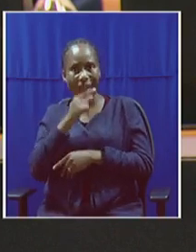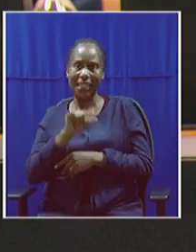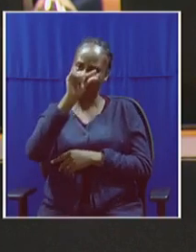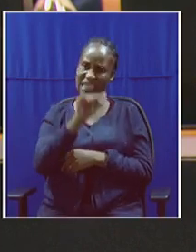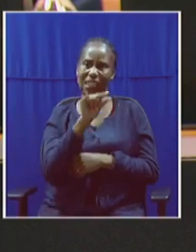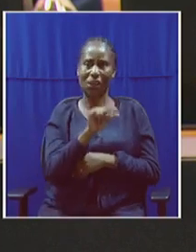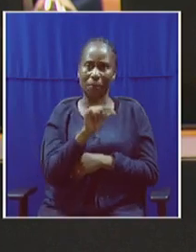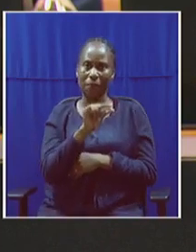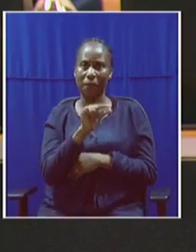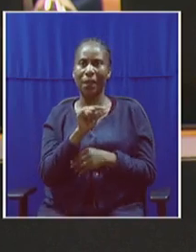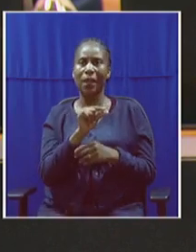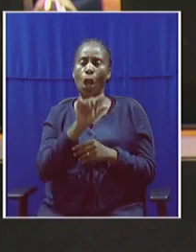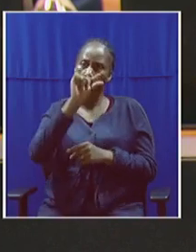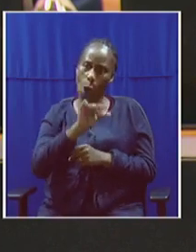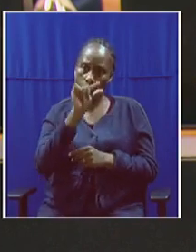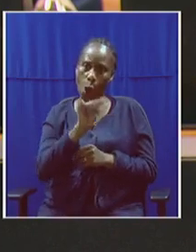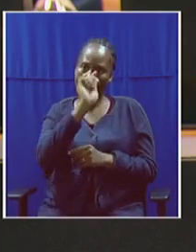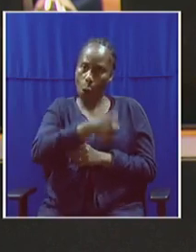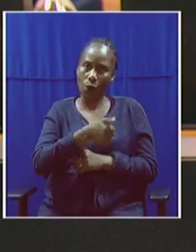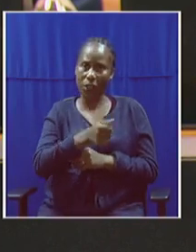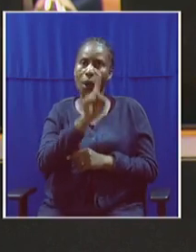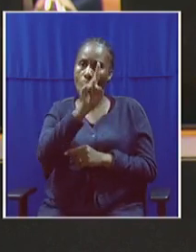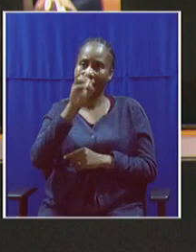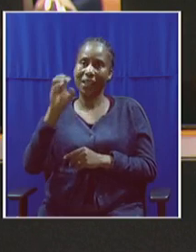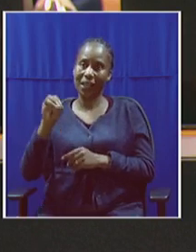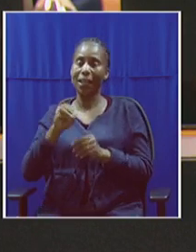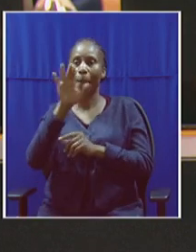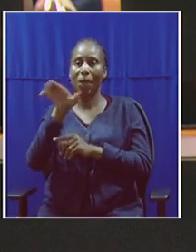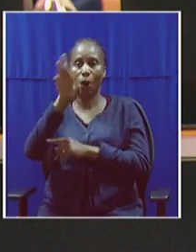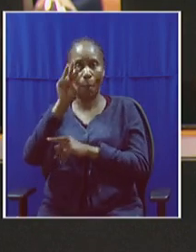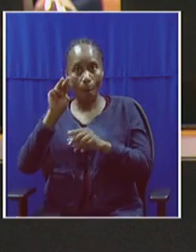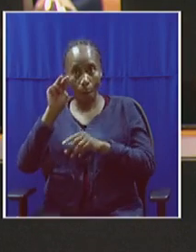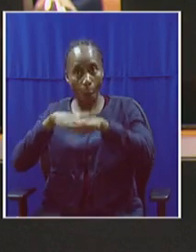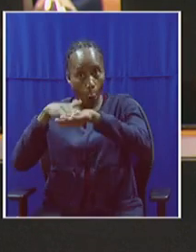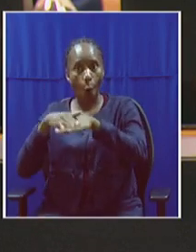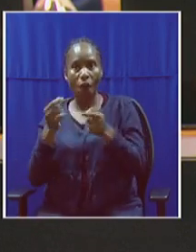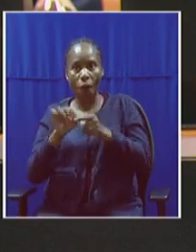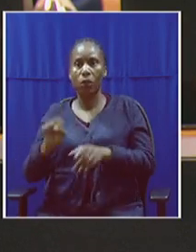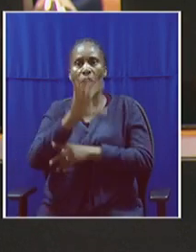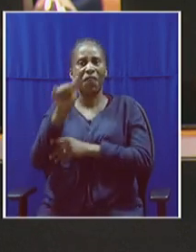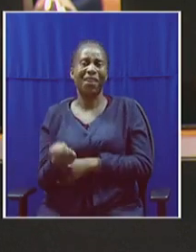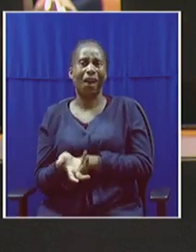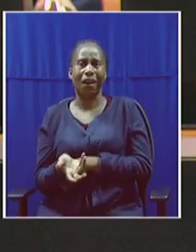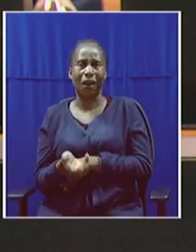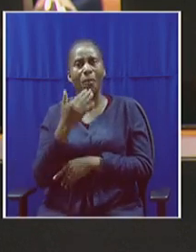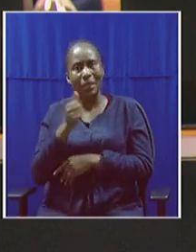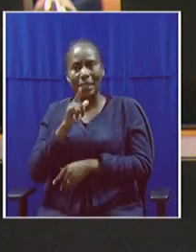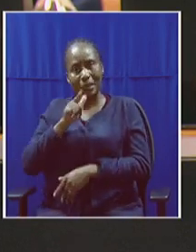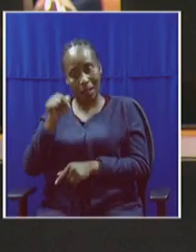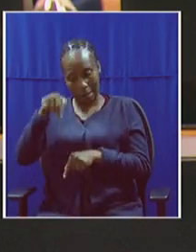low cost option that you're proposing 100 ion Rand more for South Africa than the least cost option will you inform this